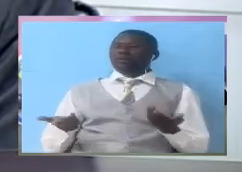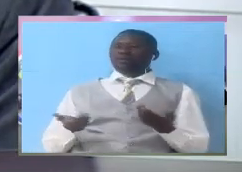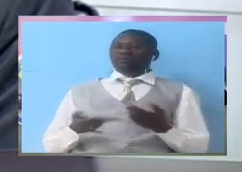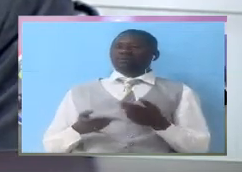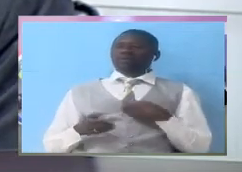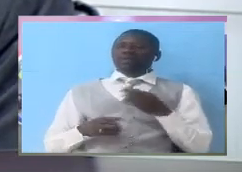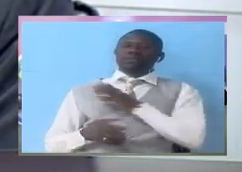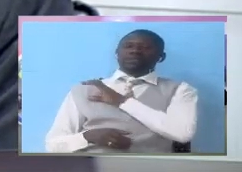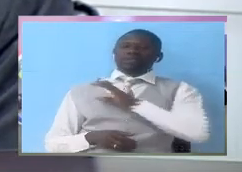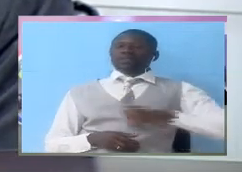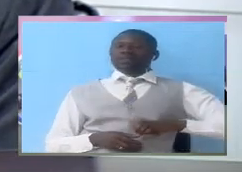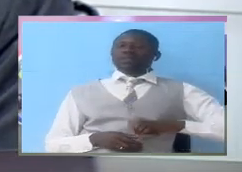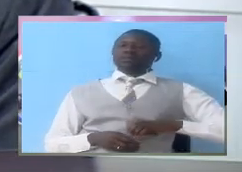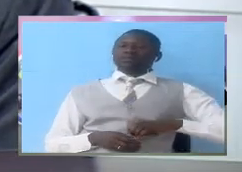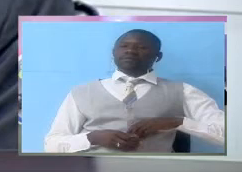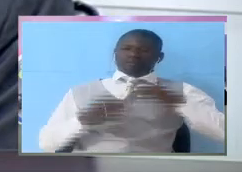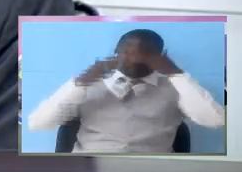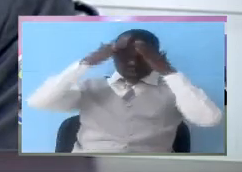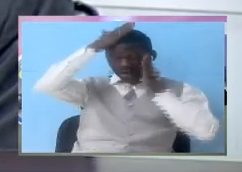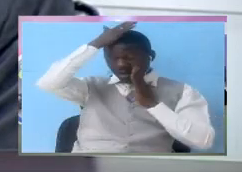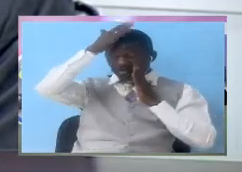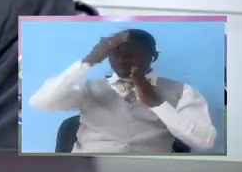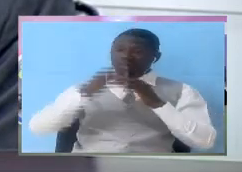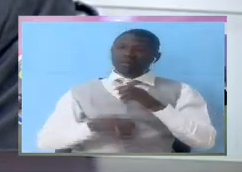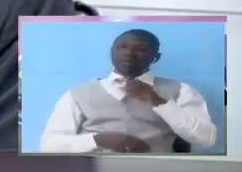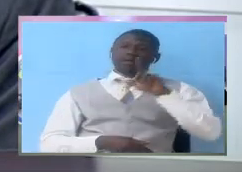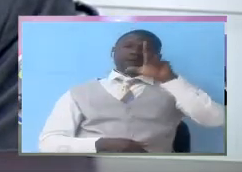the then chief of staff. Di ki nga xamné ni moy chief of staff.